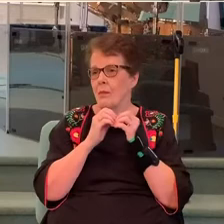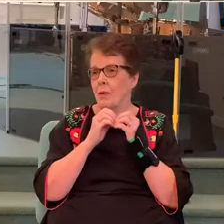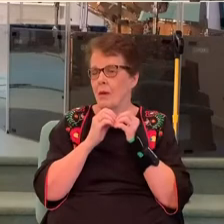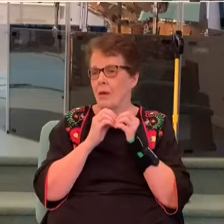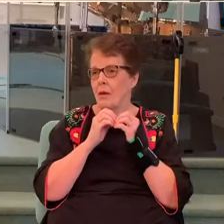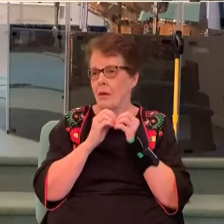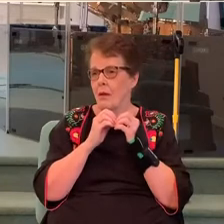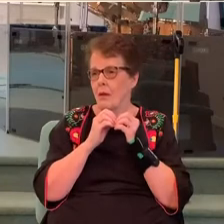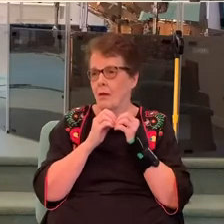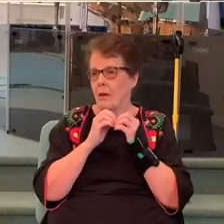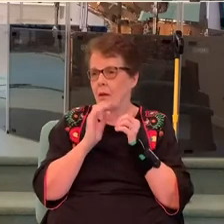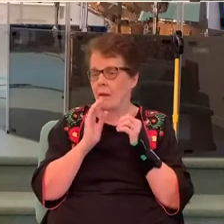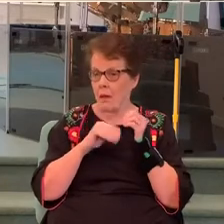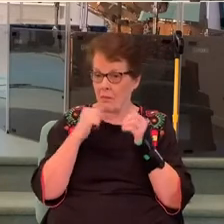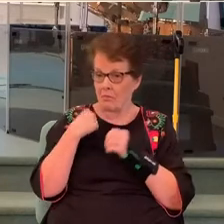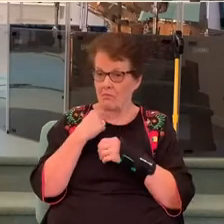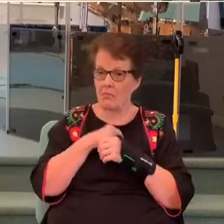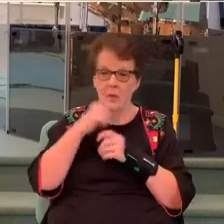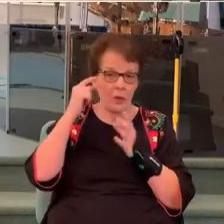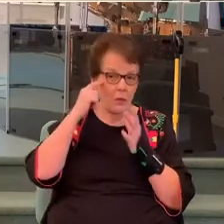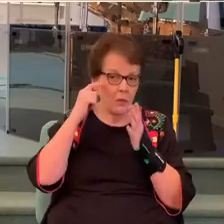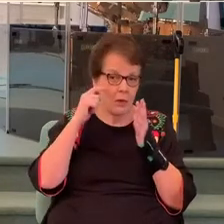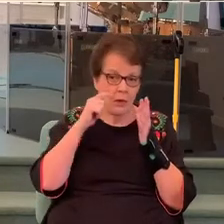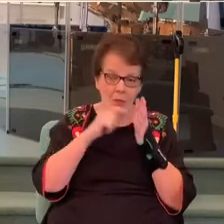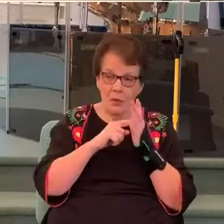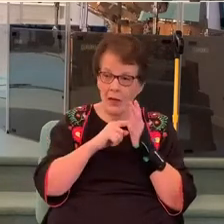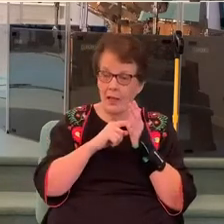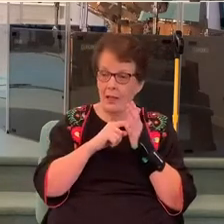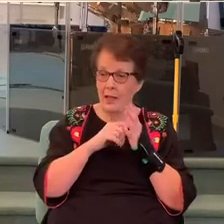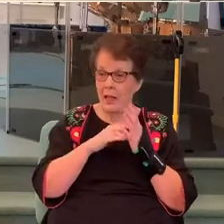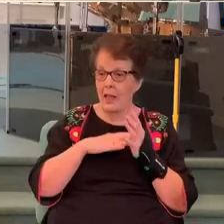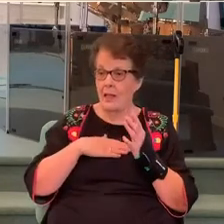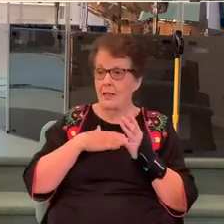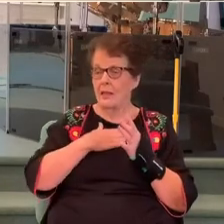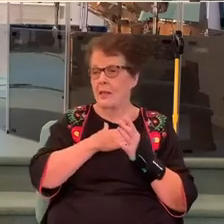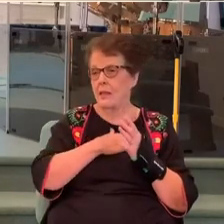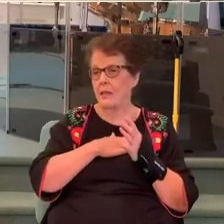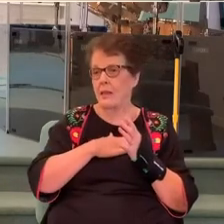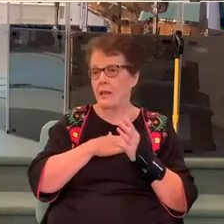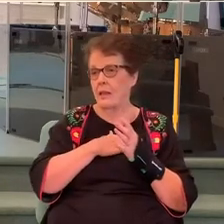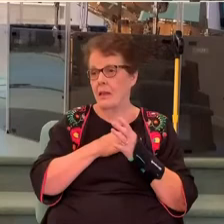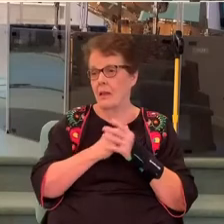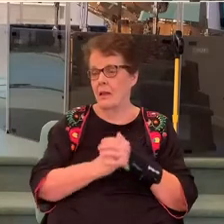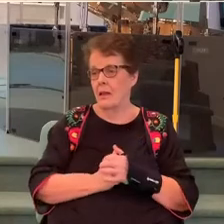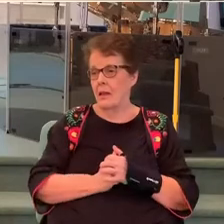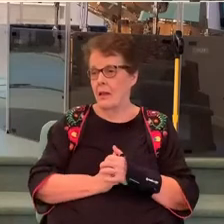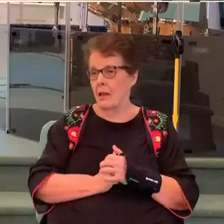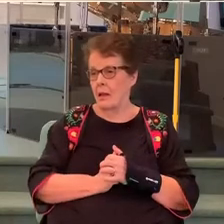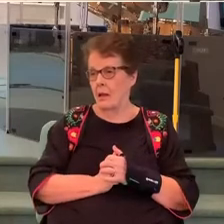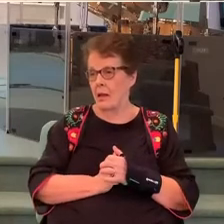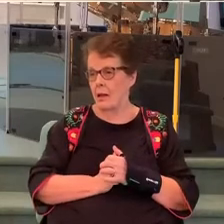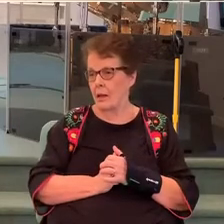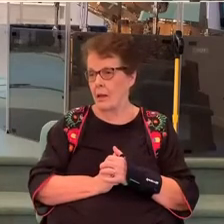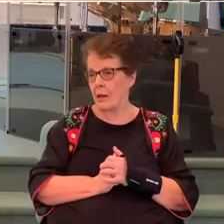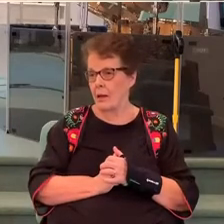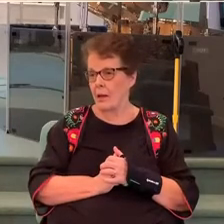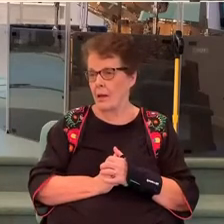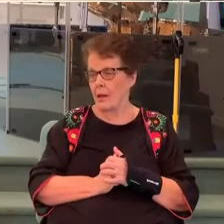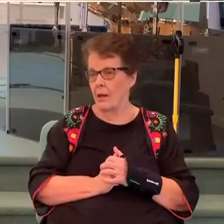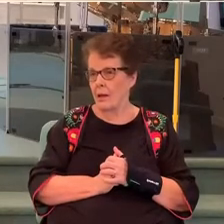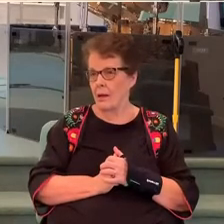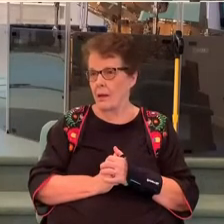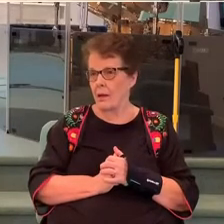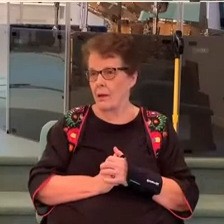than many times we recognize and enjoy. But then James tells us how we should pray.